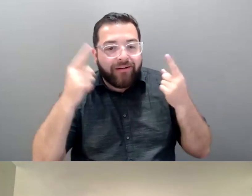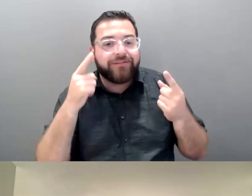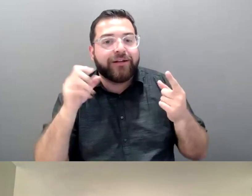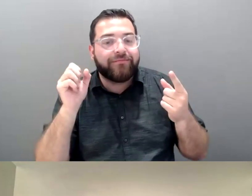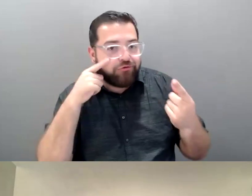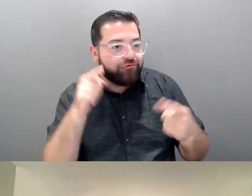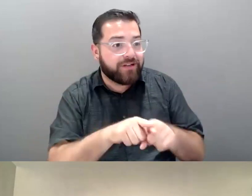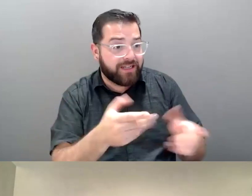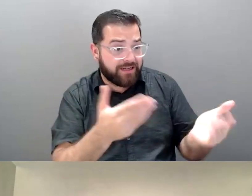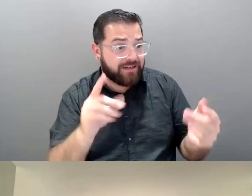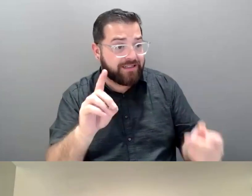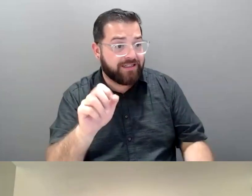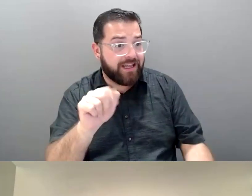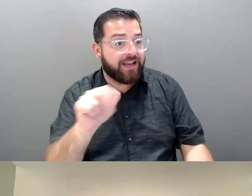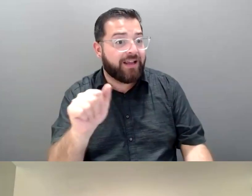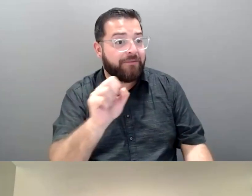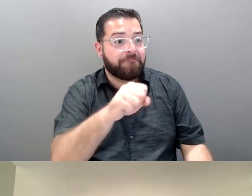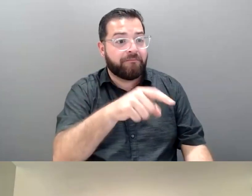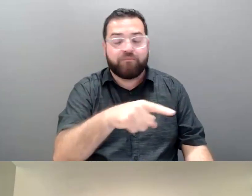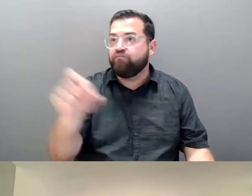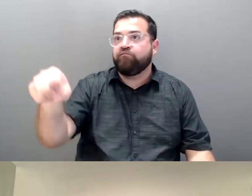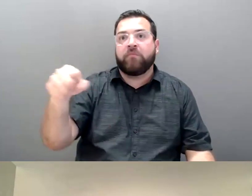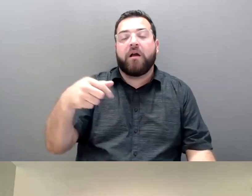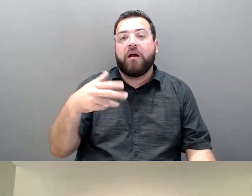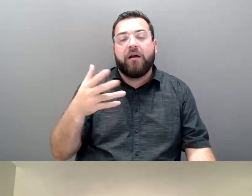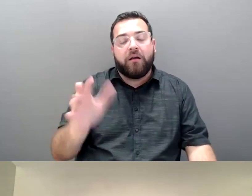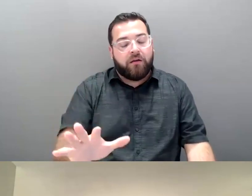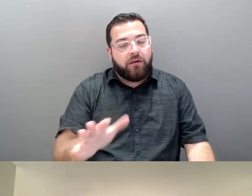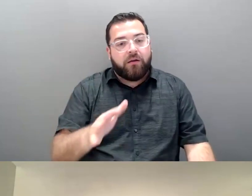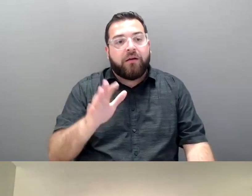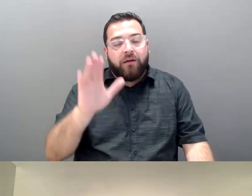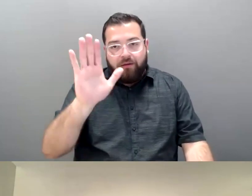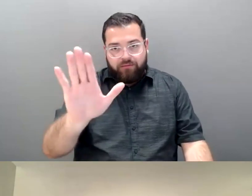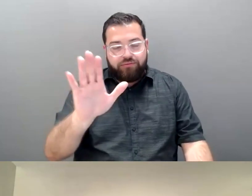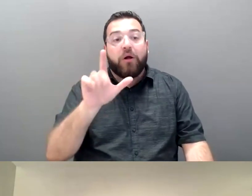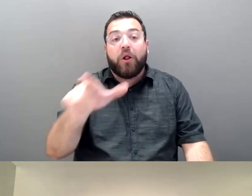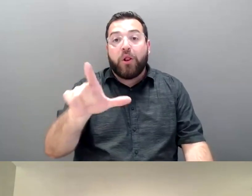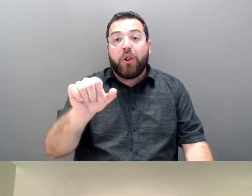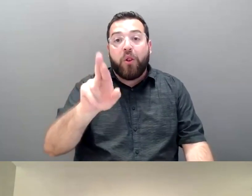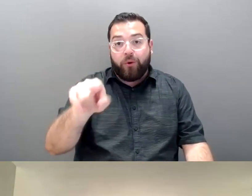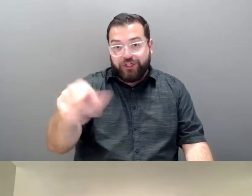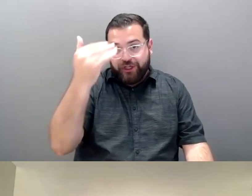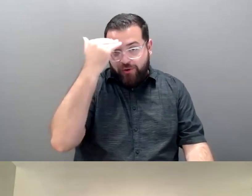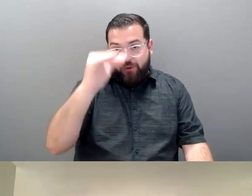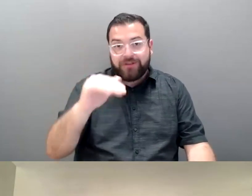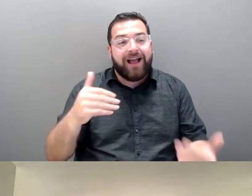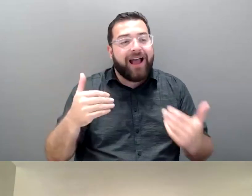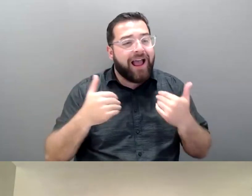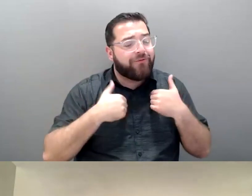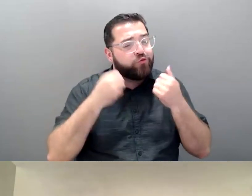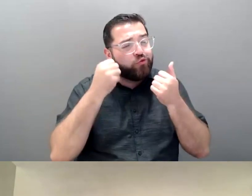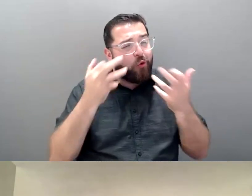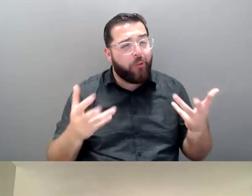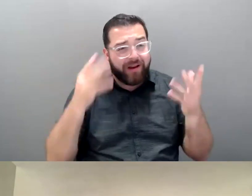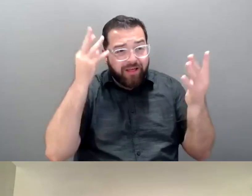Deanna. Yeah, I just, oh my God, Lori knows. Like I have 50 million thoughts on